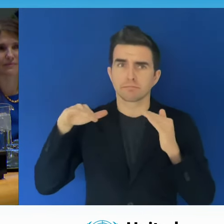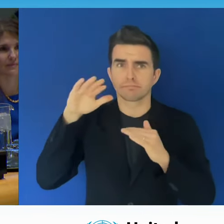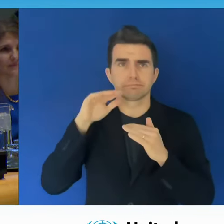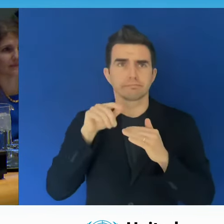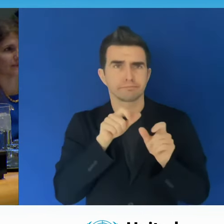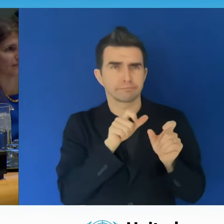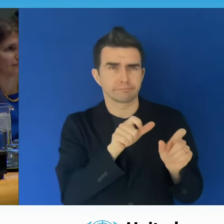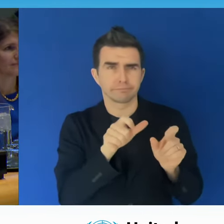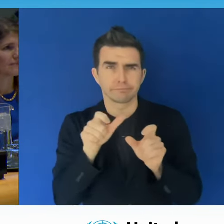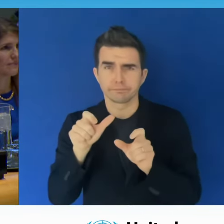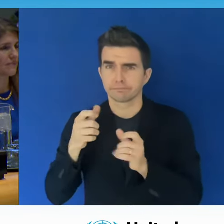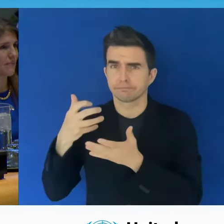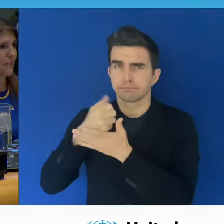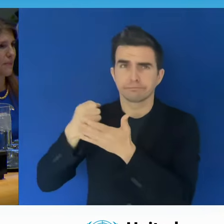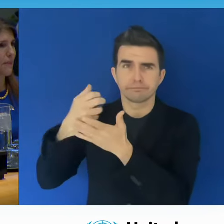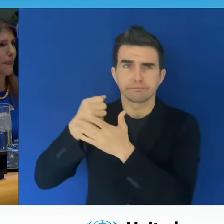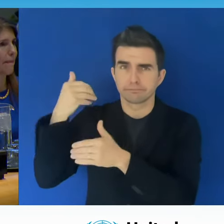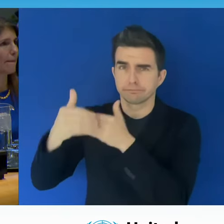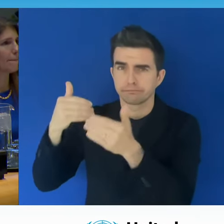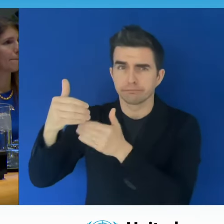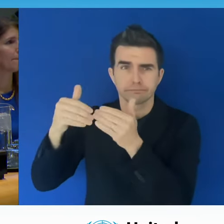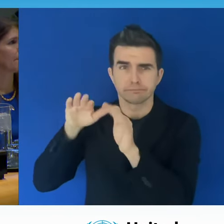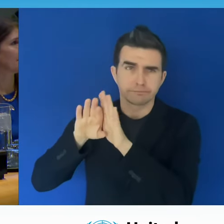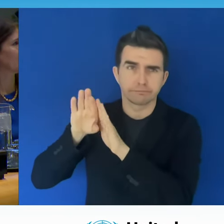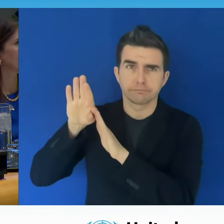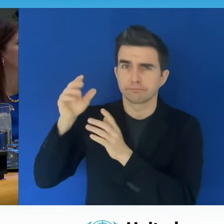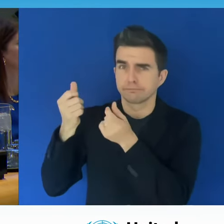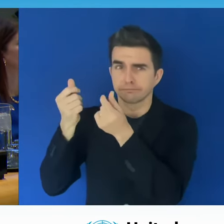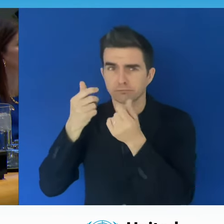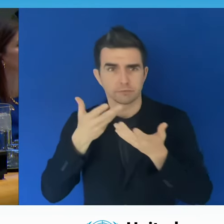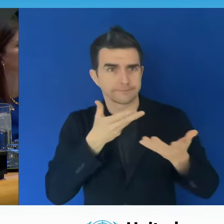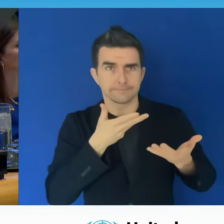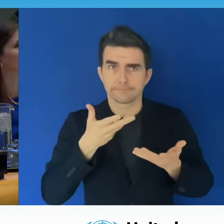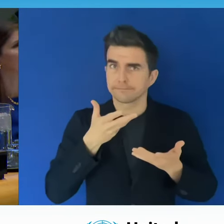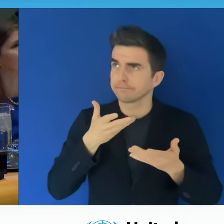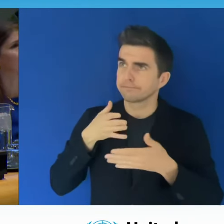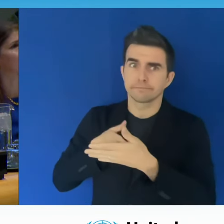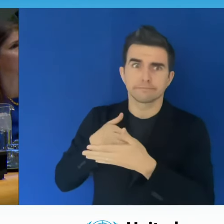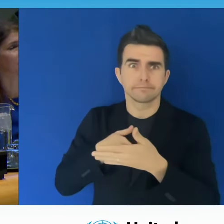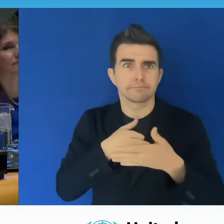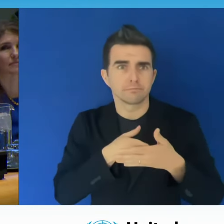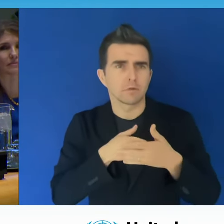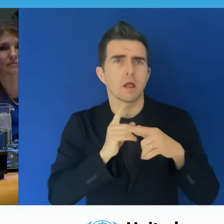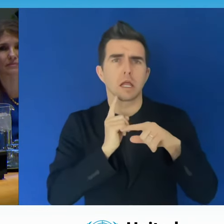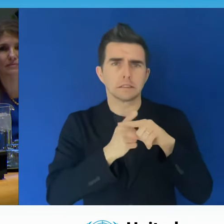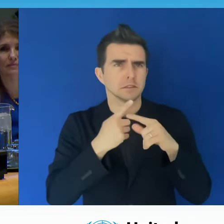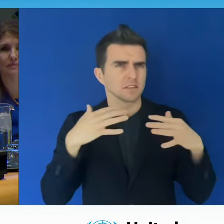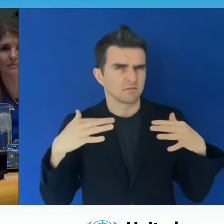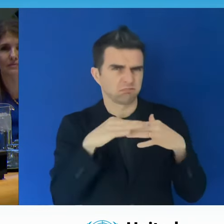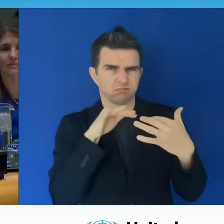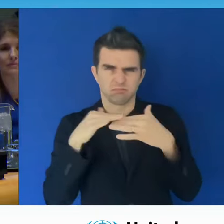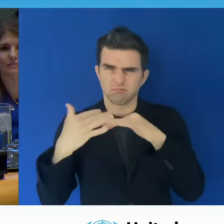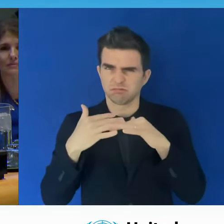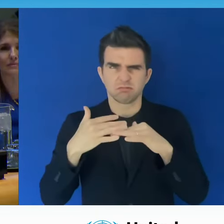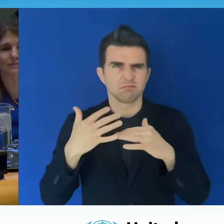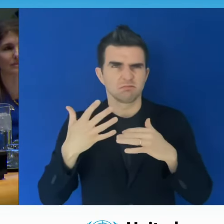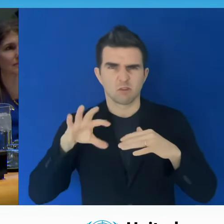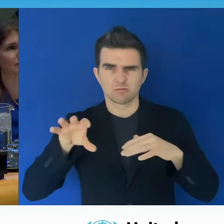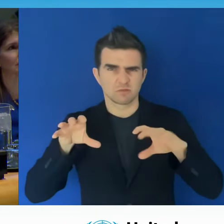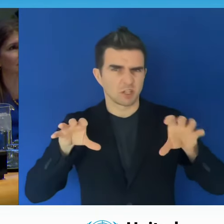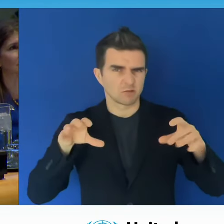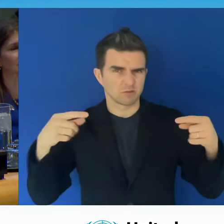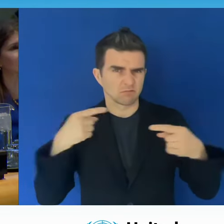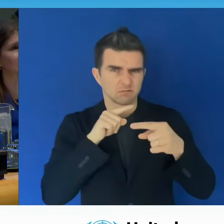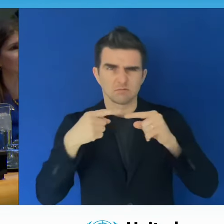and division. Human rights are under attack, and conflicts are raging around the world.